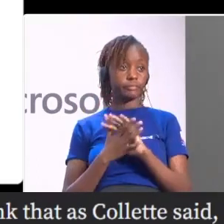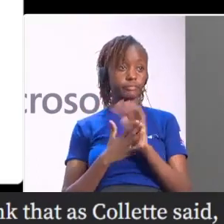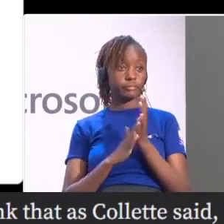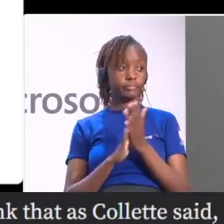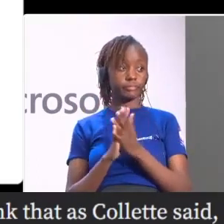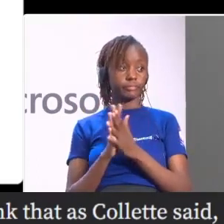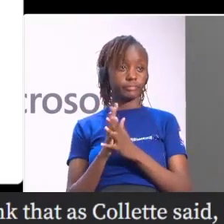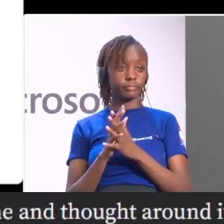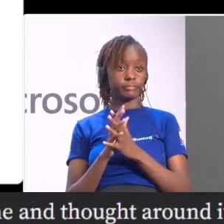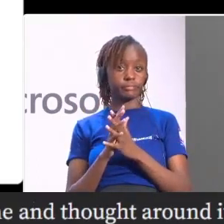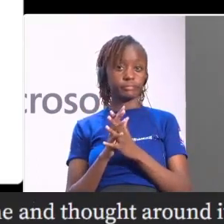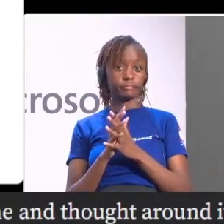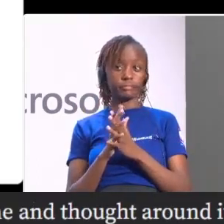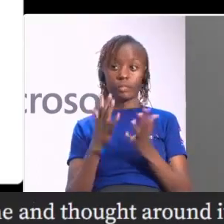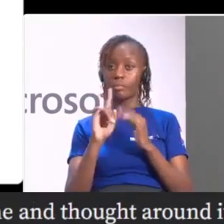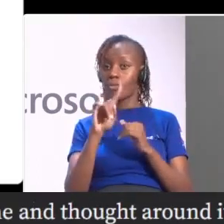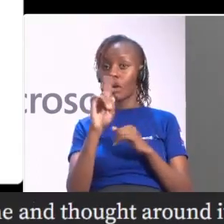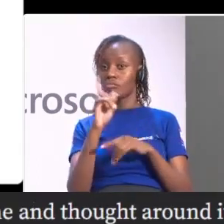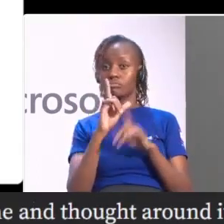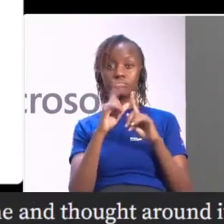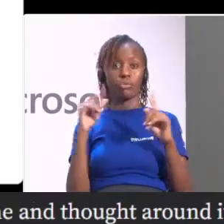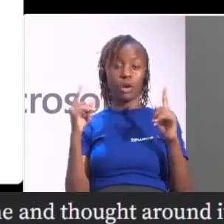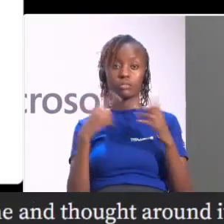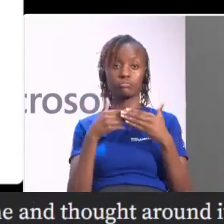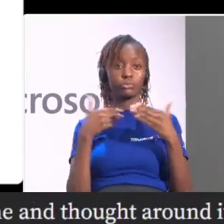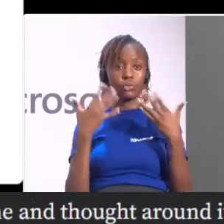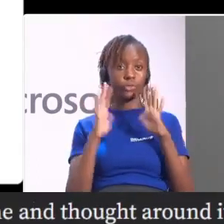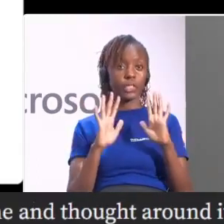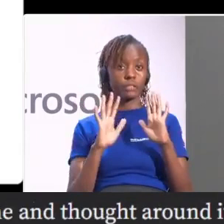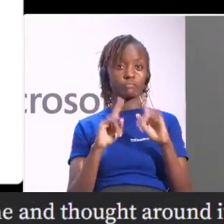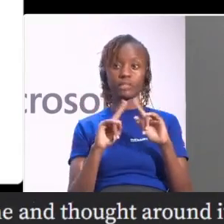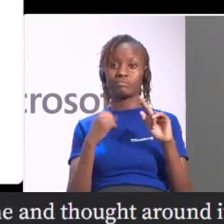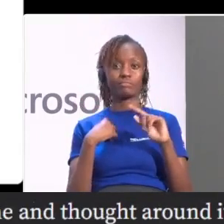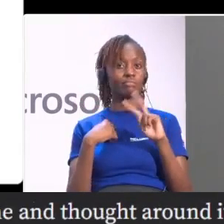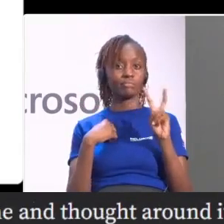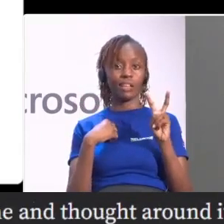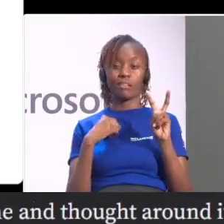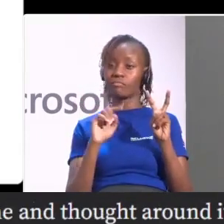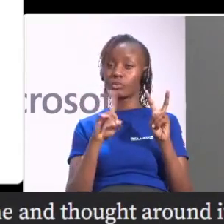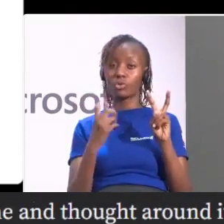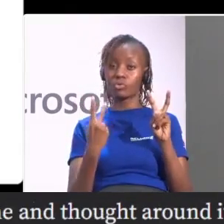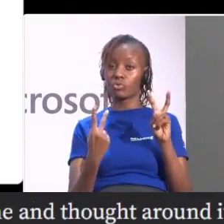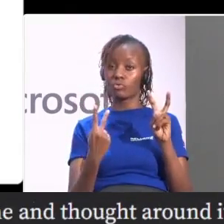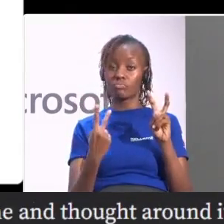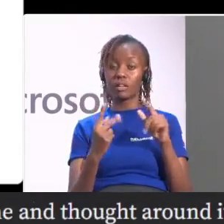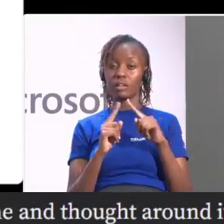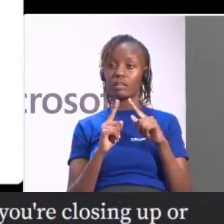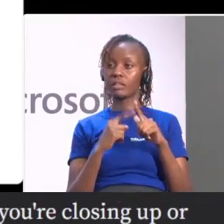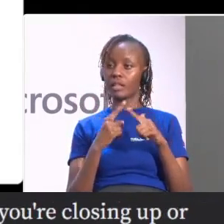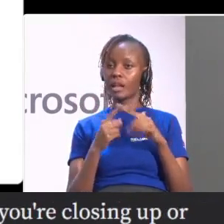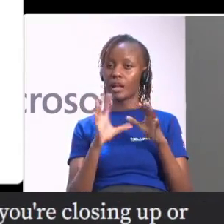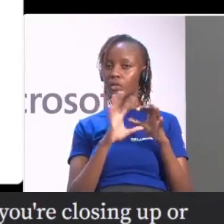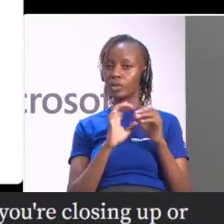maybe one comment Thank as you you. all so much. Just one comment as you close up. I'm just looking at question number 2, and then I tie up with question